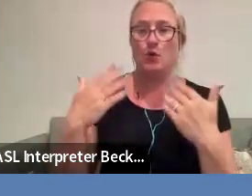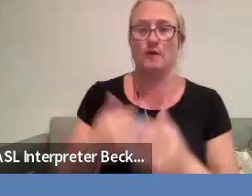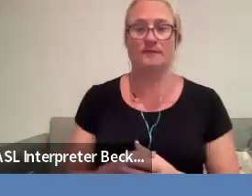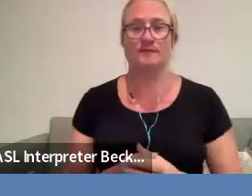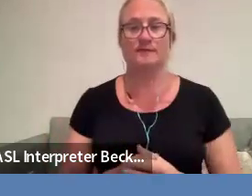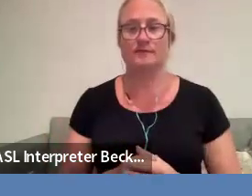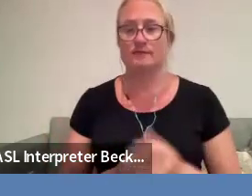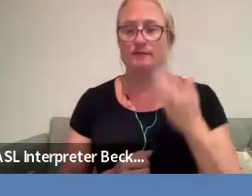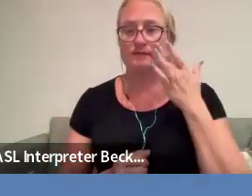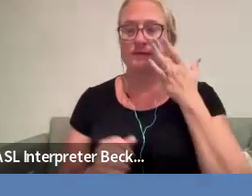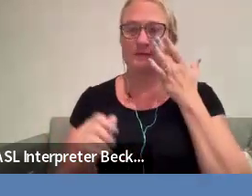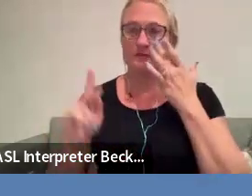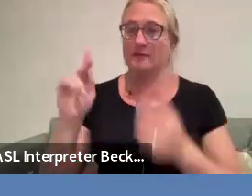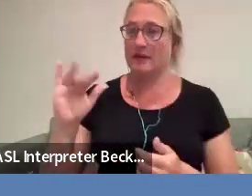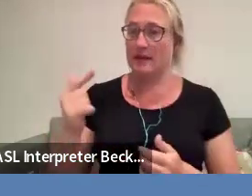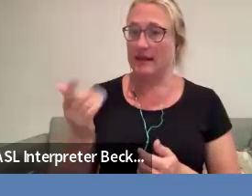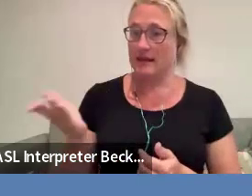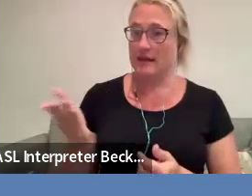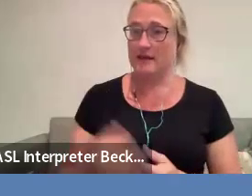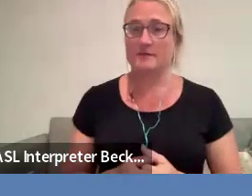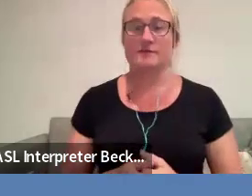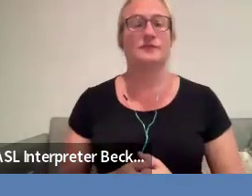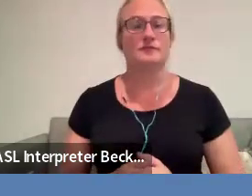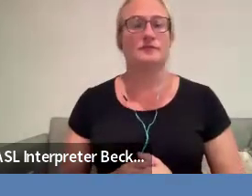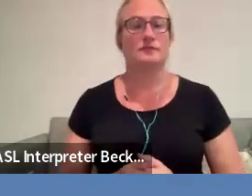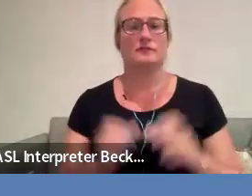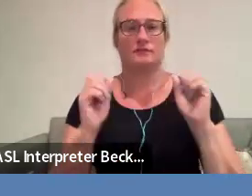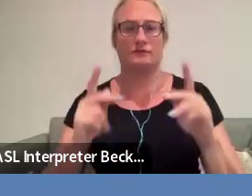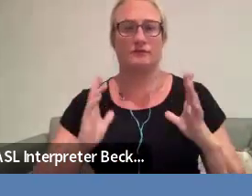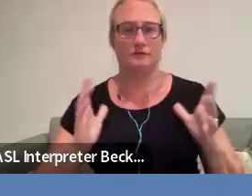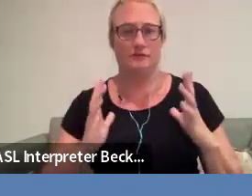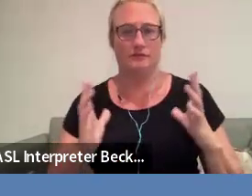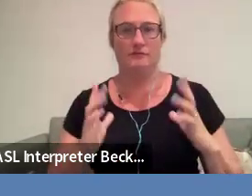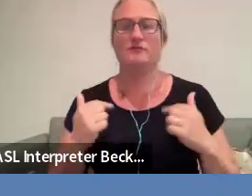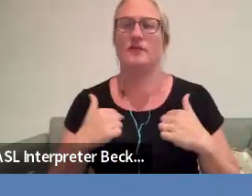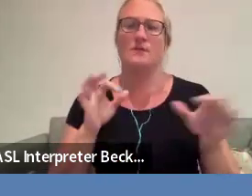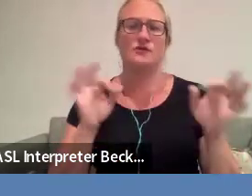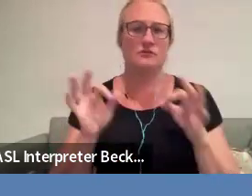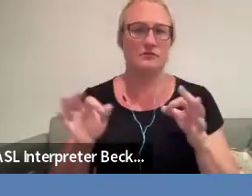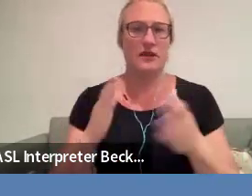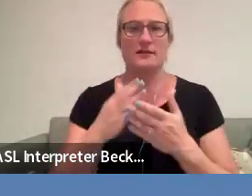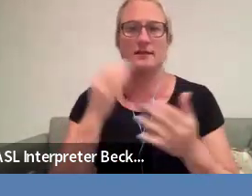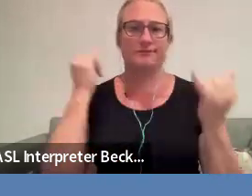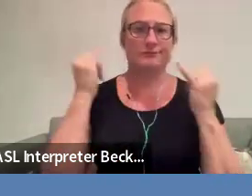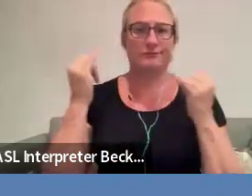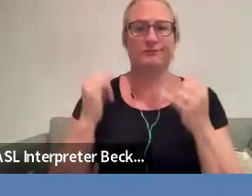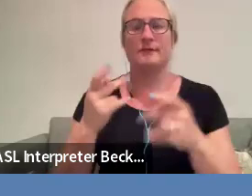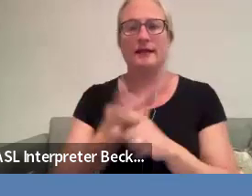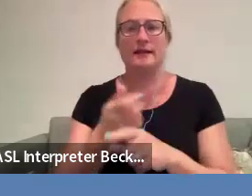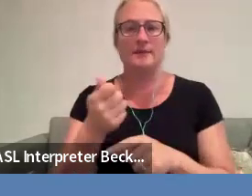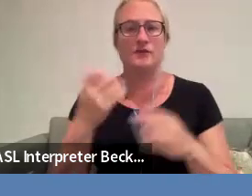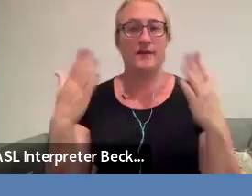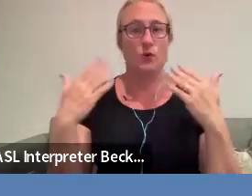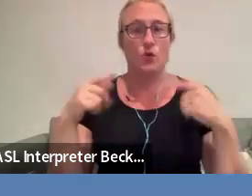right. So now I'm going to share with you guys some tips for how to stay cool while navigating